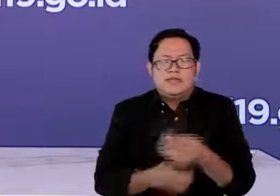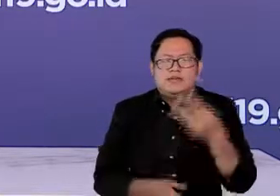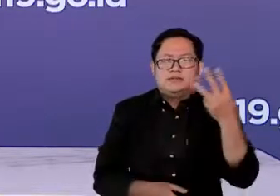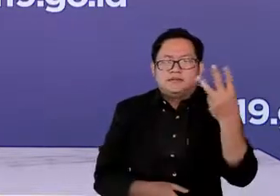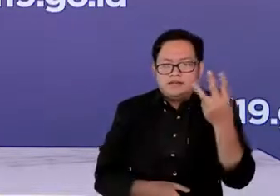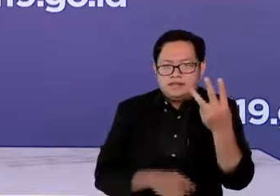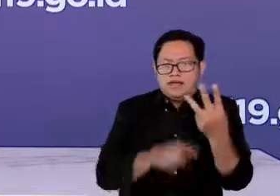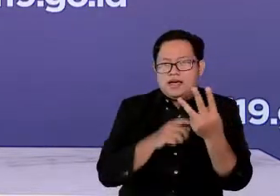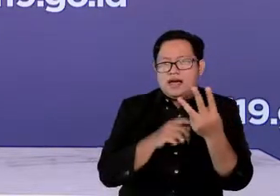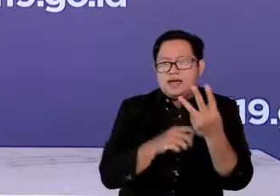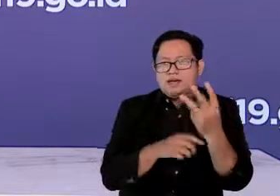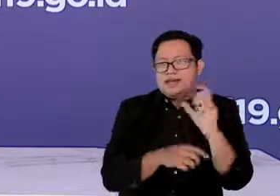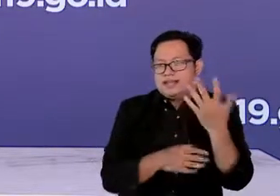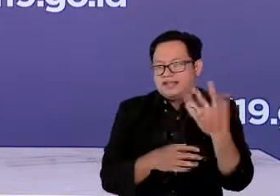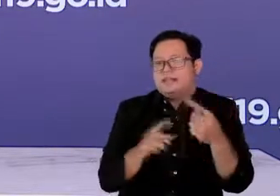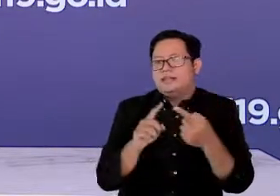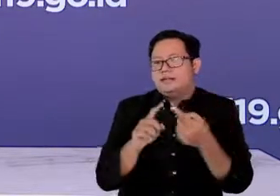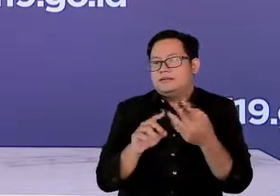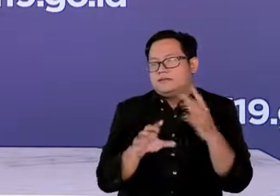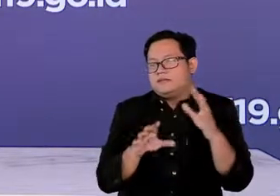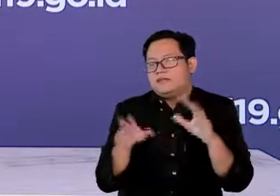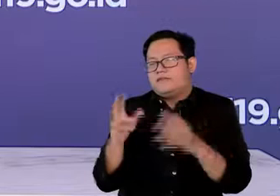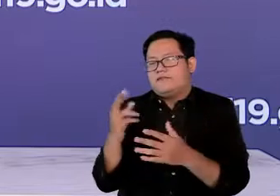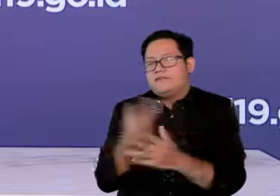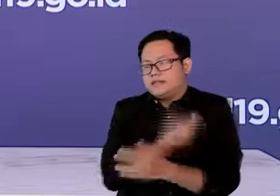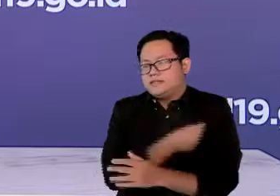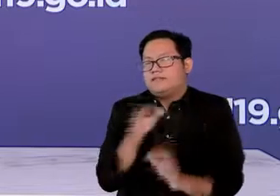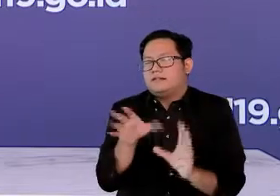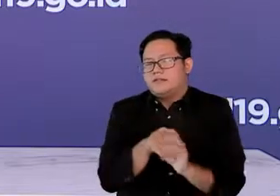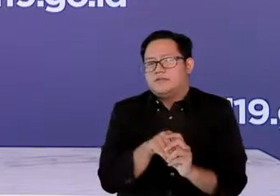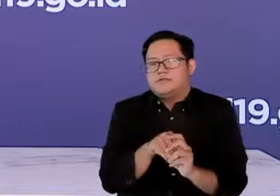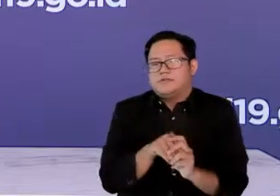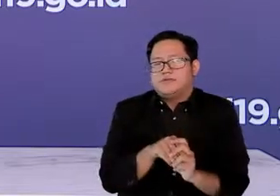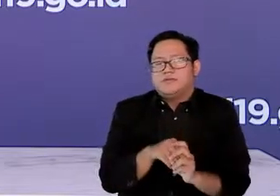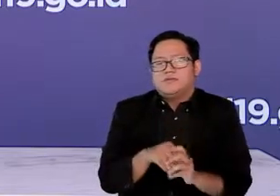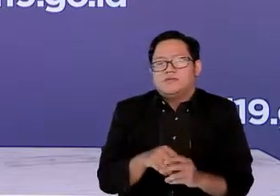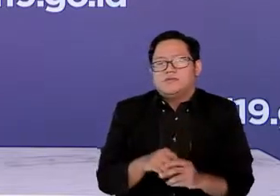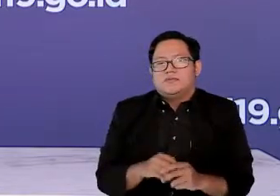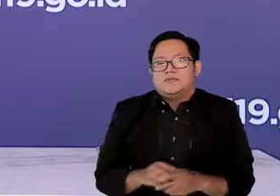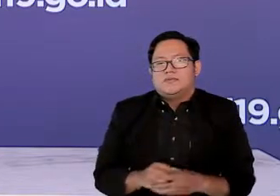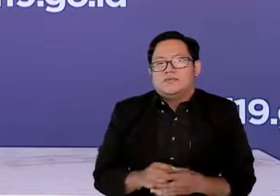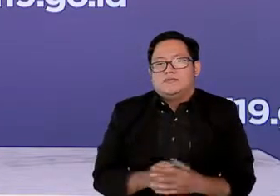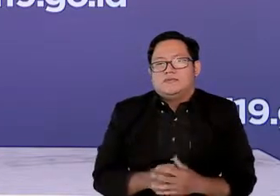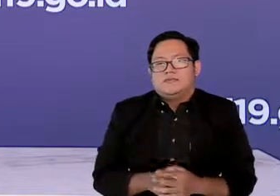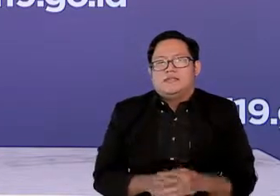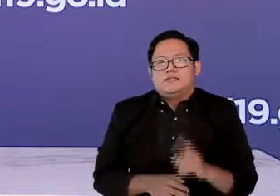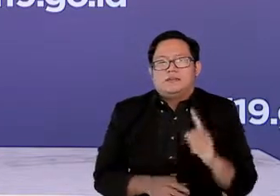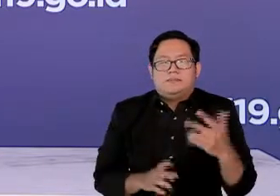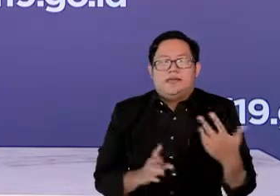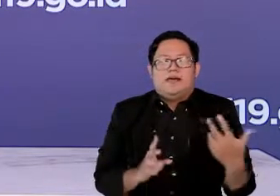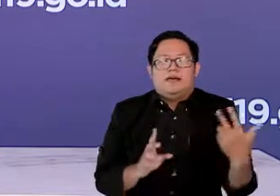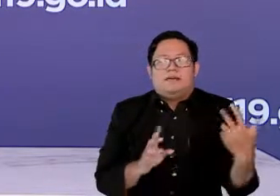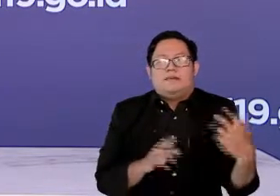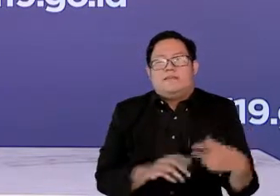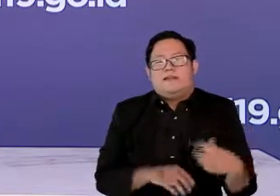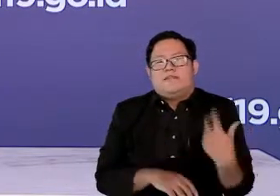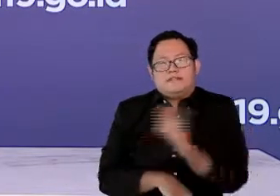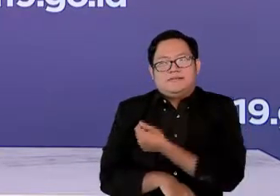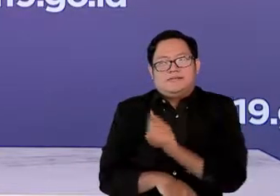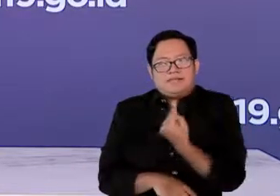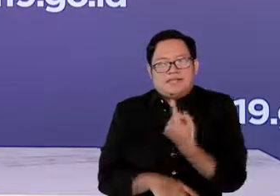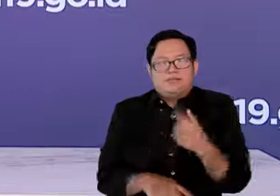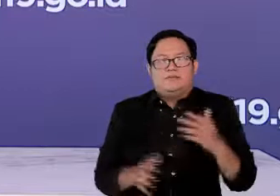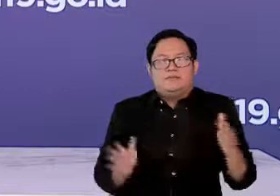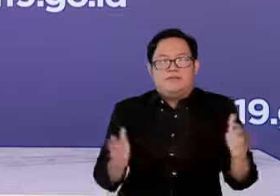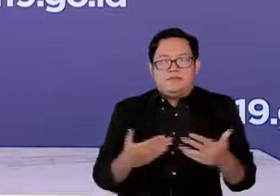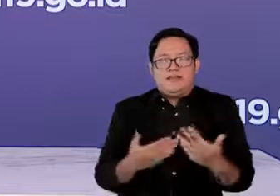also vaccinations. In terms of vaccinations, the first line protections, of course, the first dose. The second line protections is